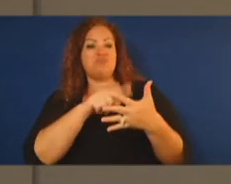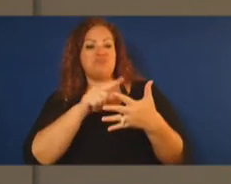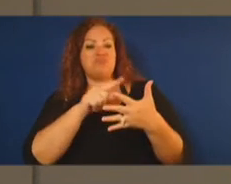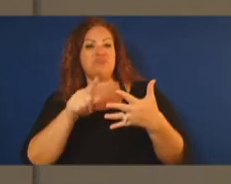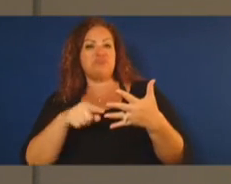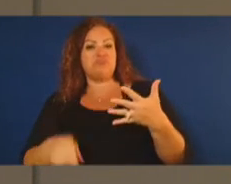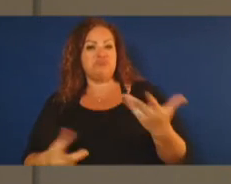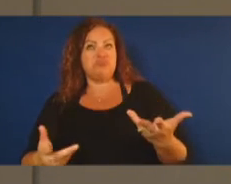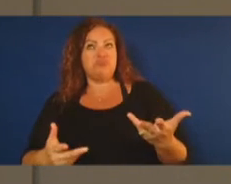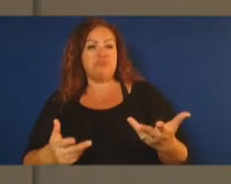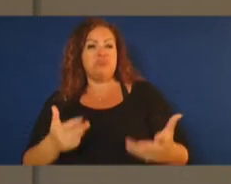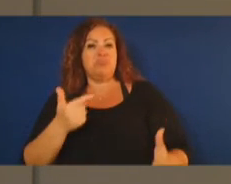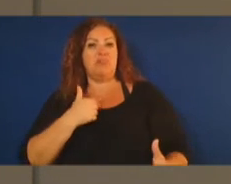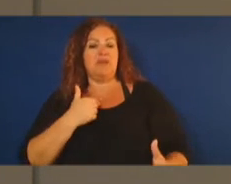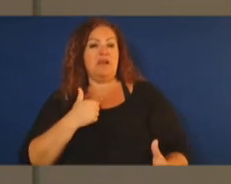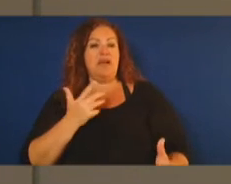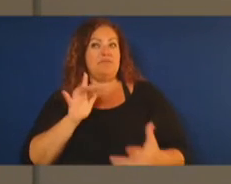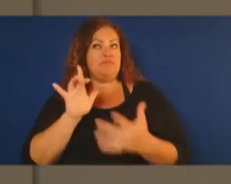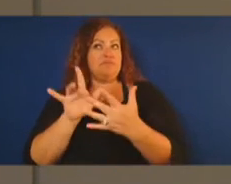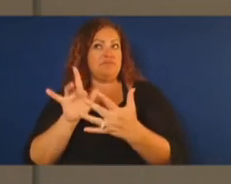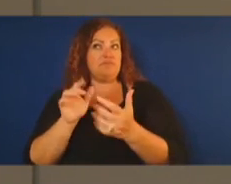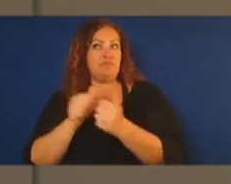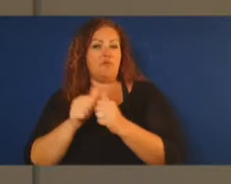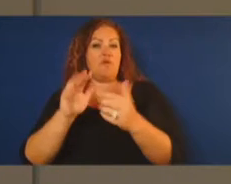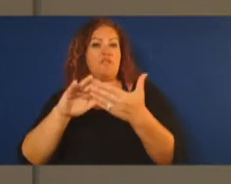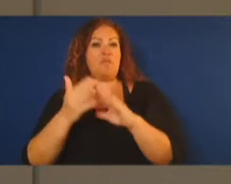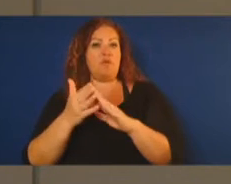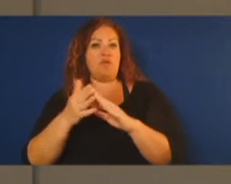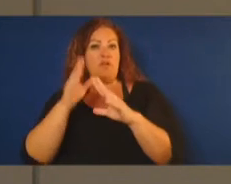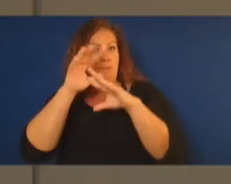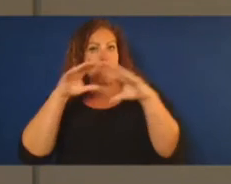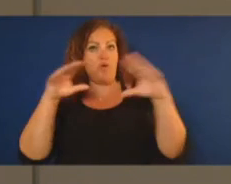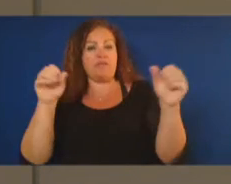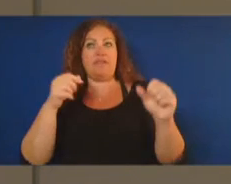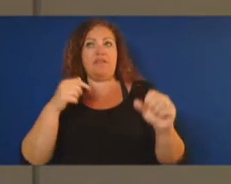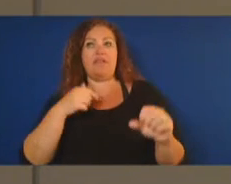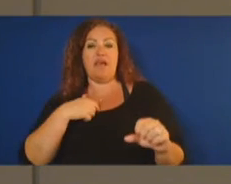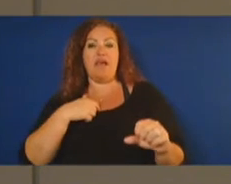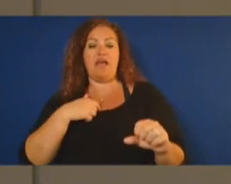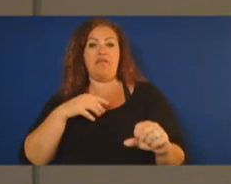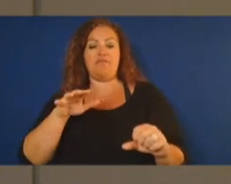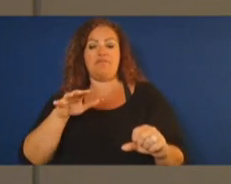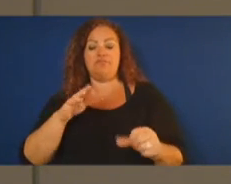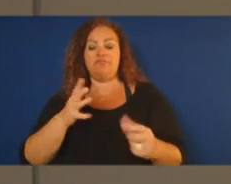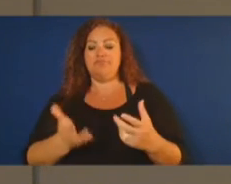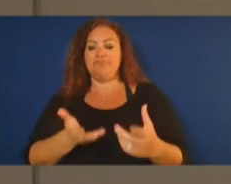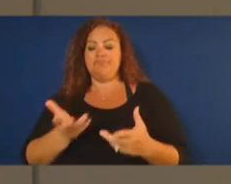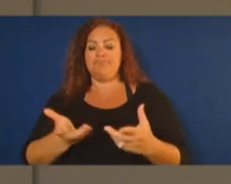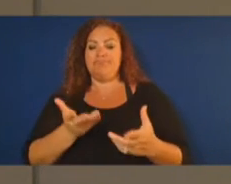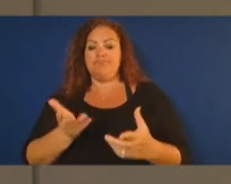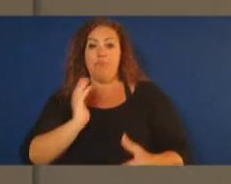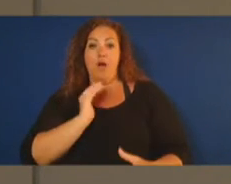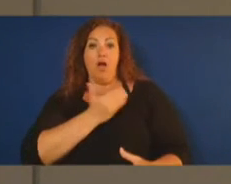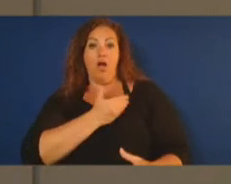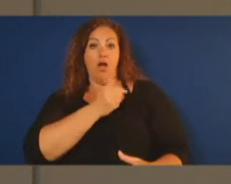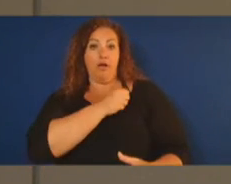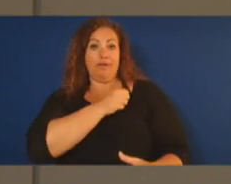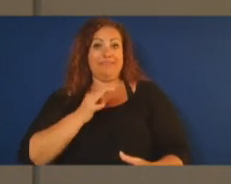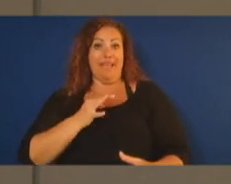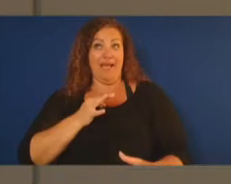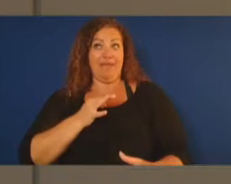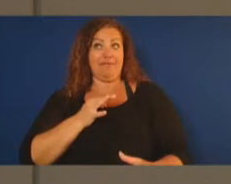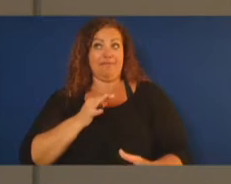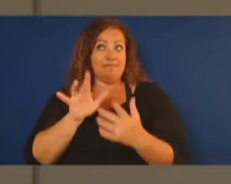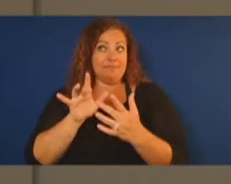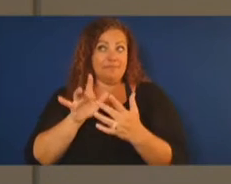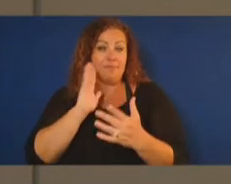I've you know gotten in contact with the community president I've surrounded them with you know um our staff that is going to help them